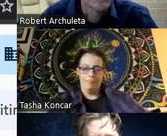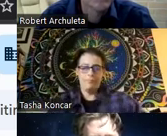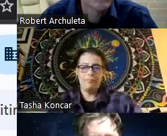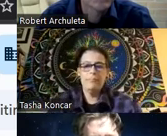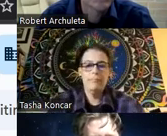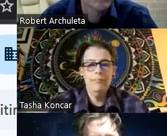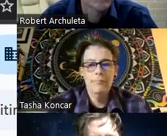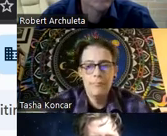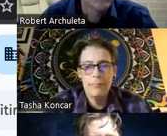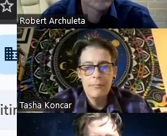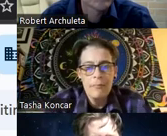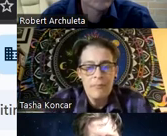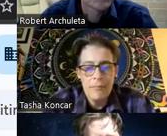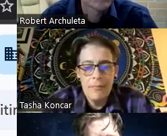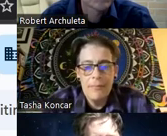So